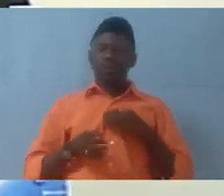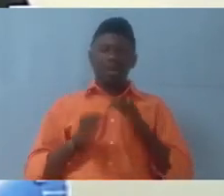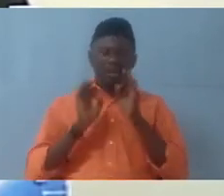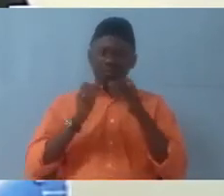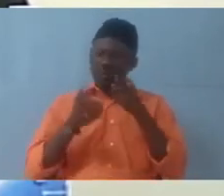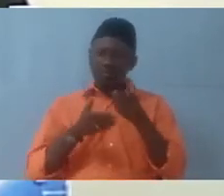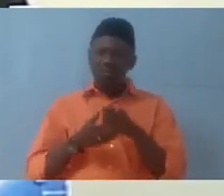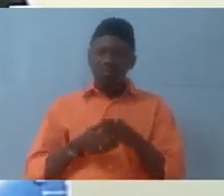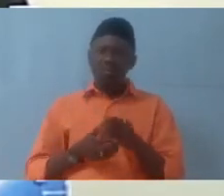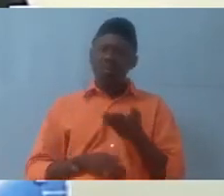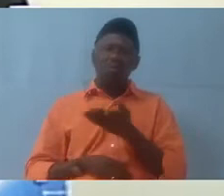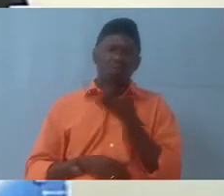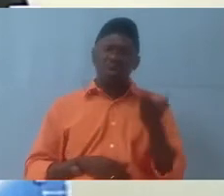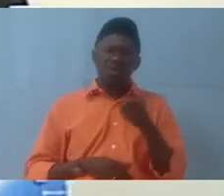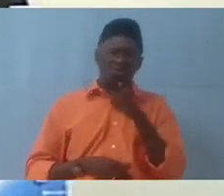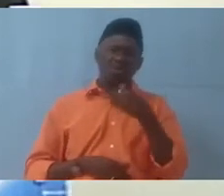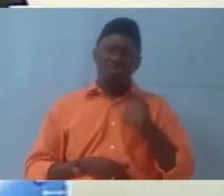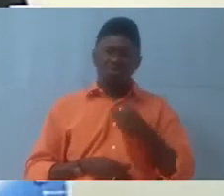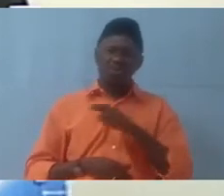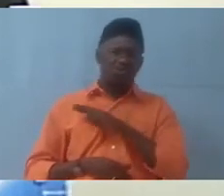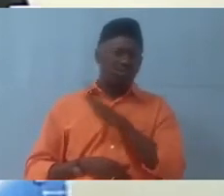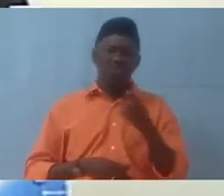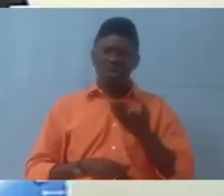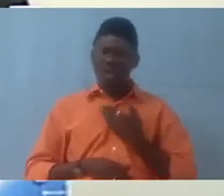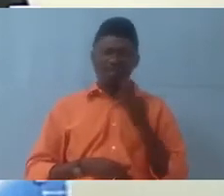call me. Ci la ko wax ne wa yeena waru leen ma wo.